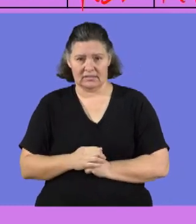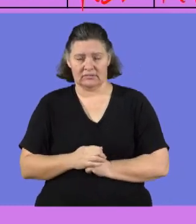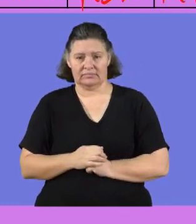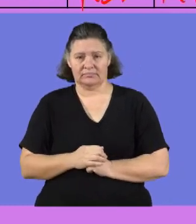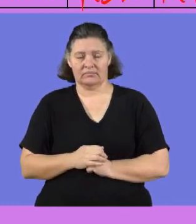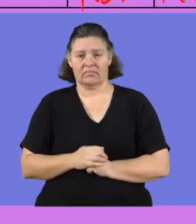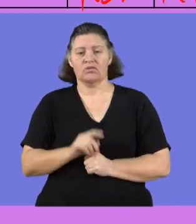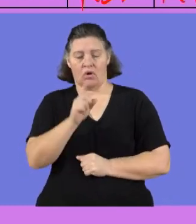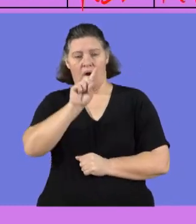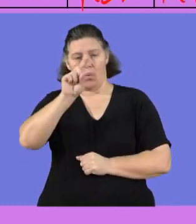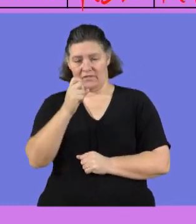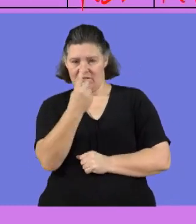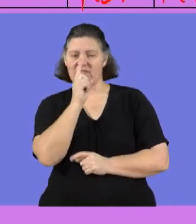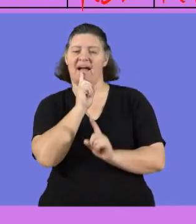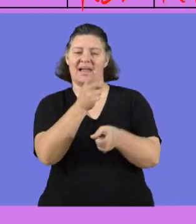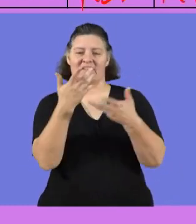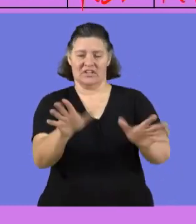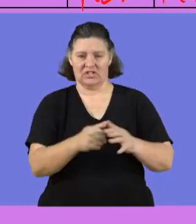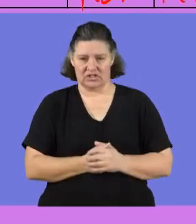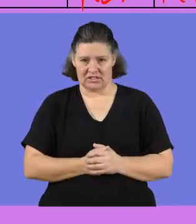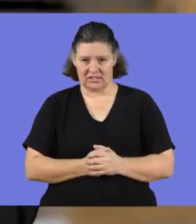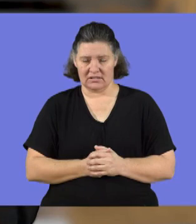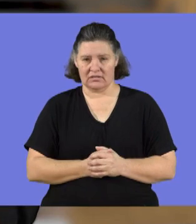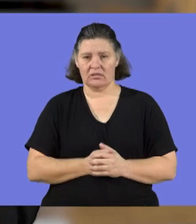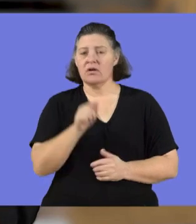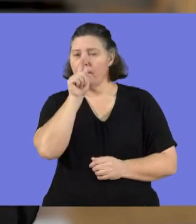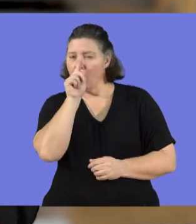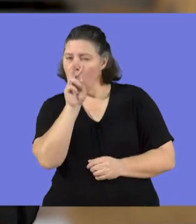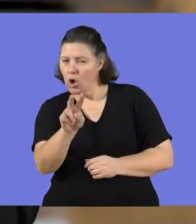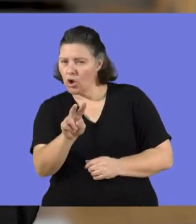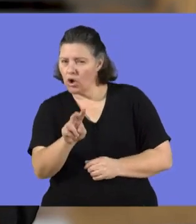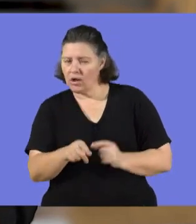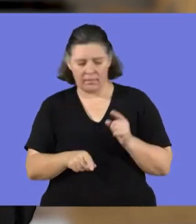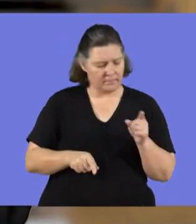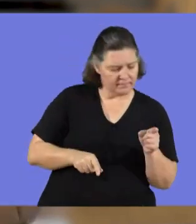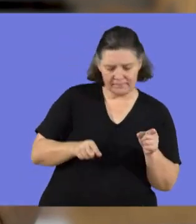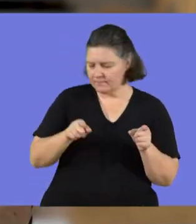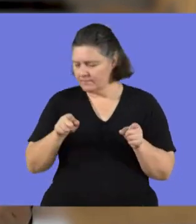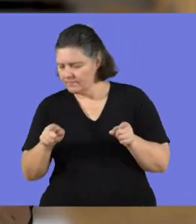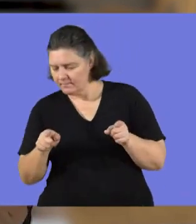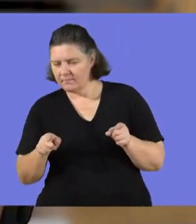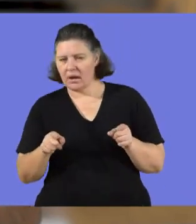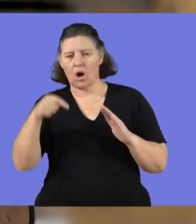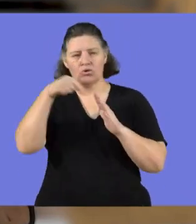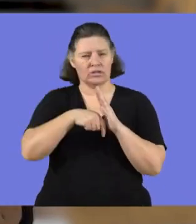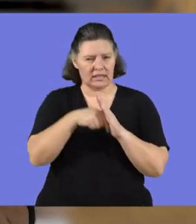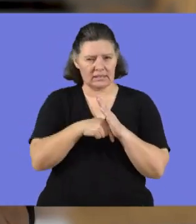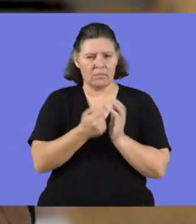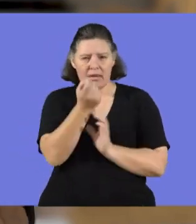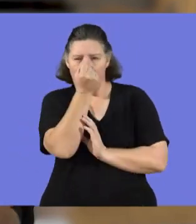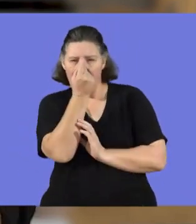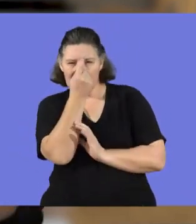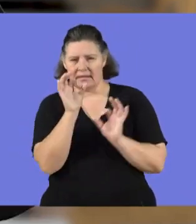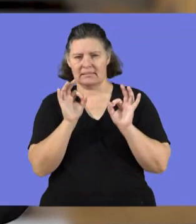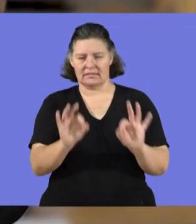450 rand. So we've answered the first question. So what is key is to look at the context, analyze